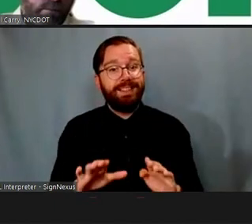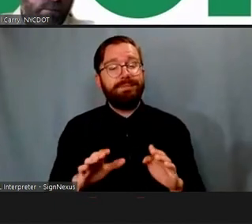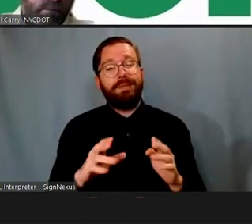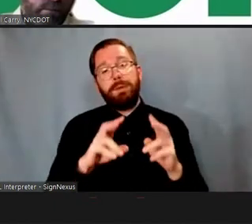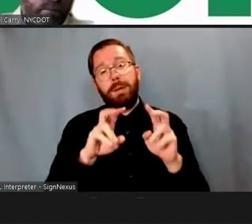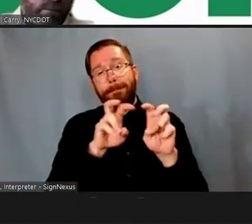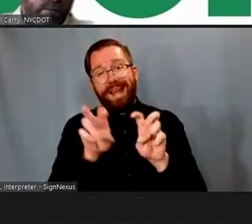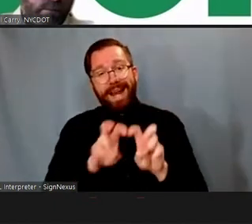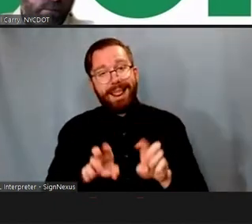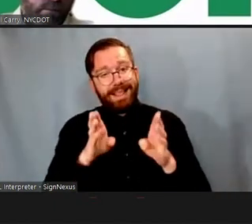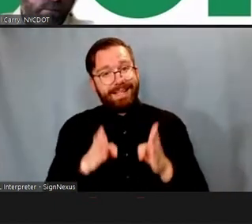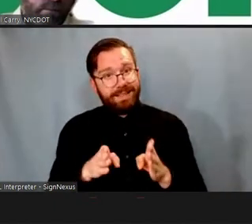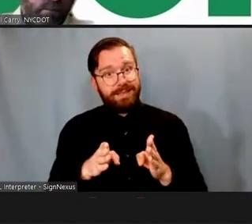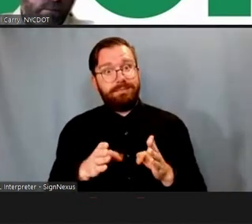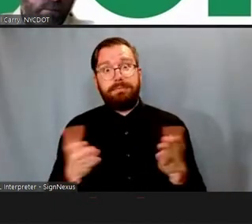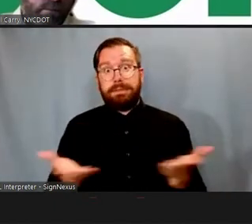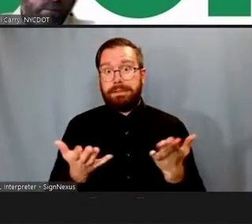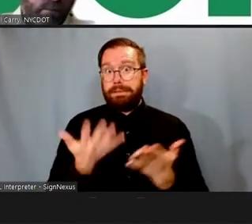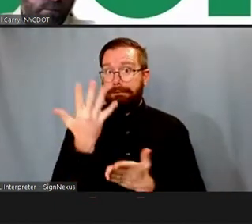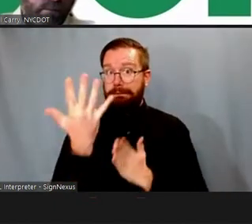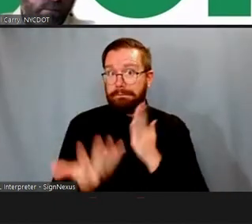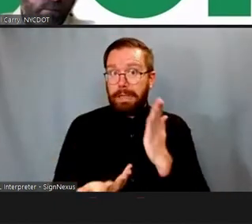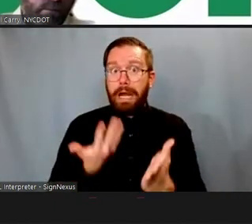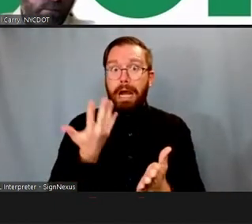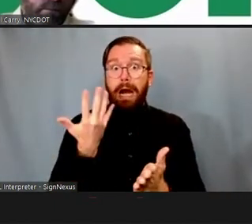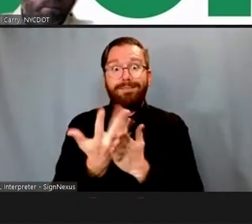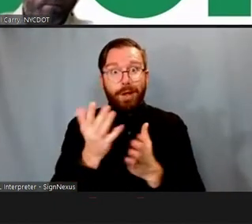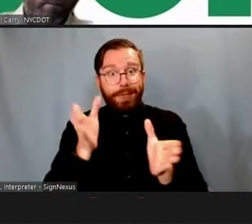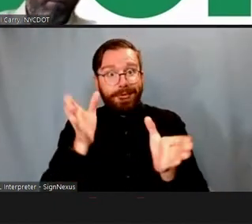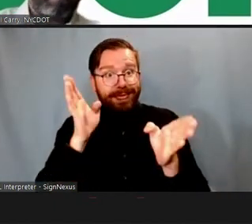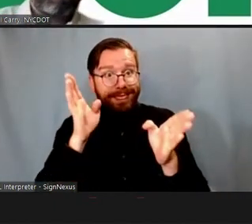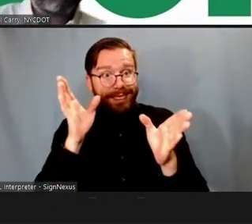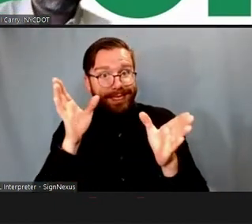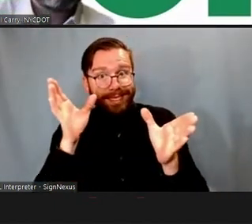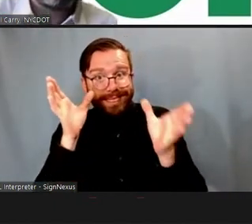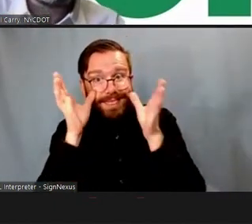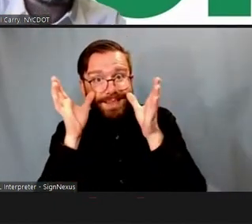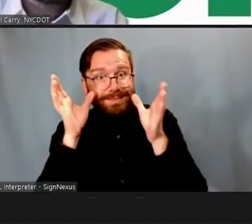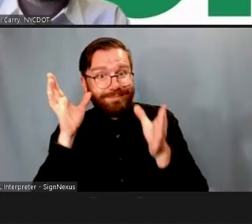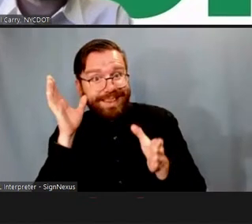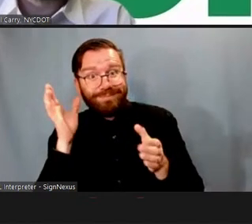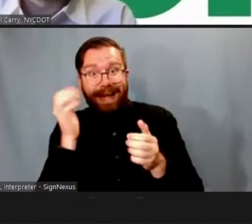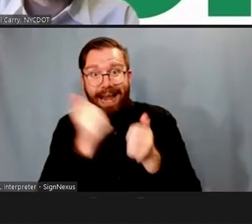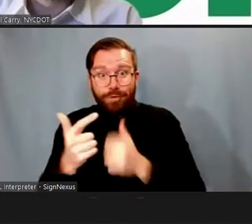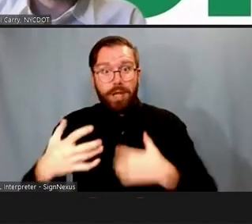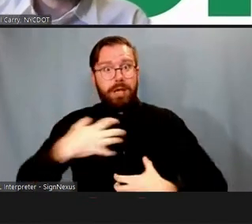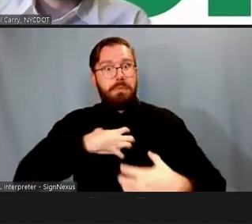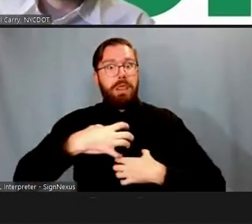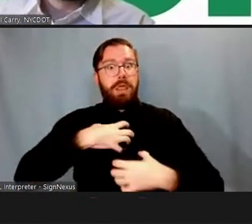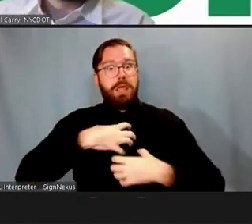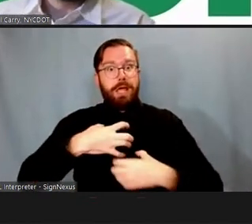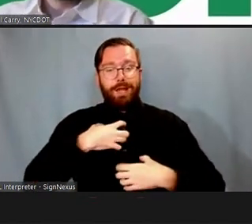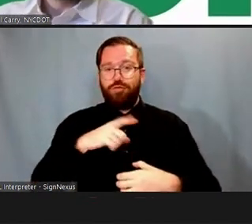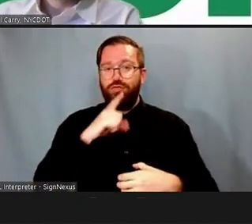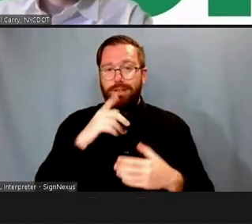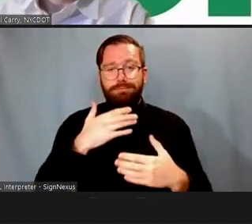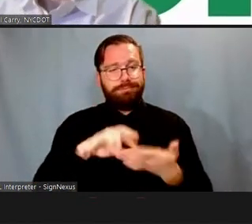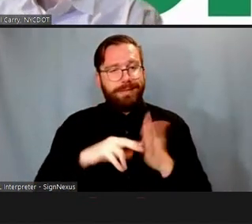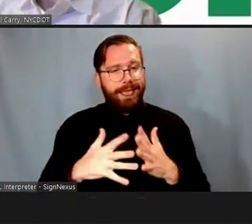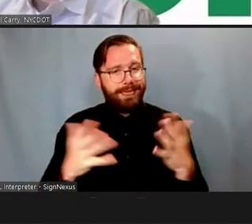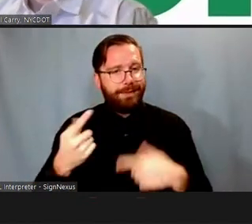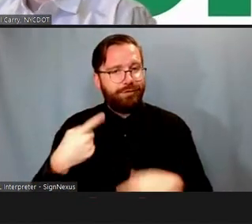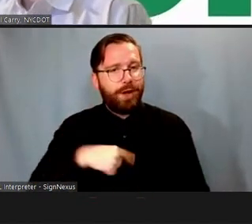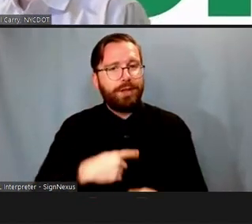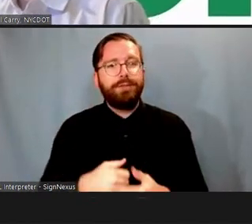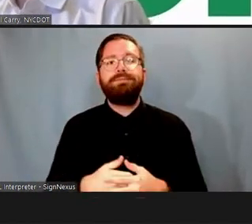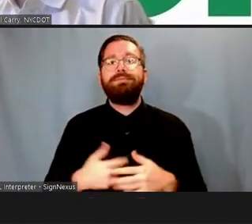for five hours listening to everybody complain thank you very much it really means a lot to us i've lived in the district for over 20